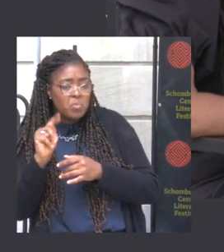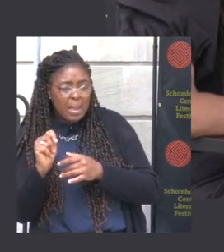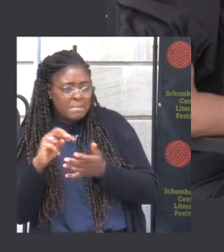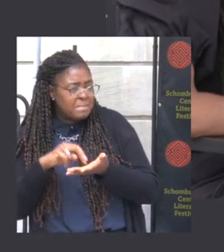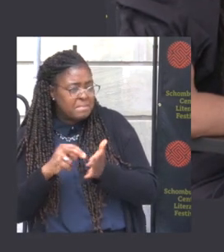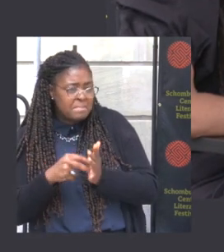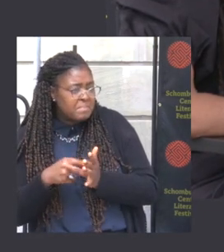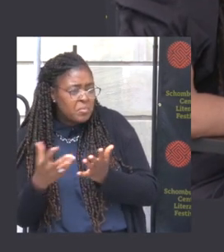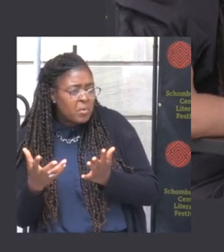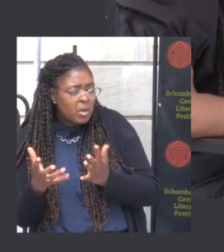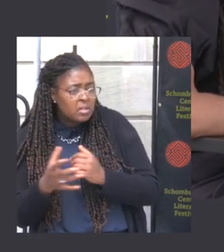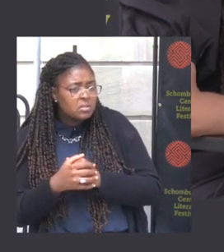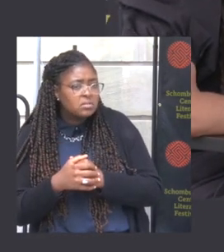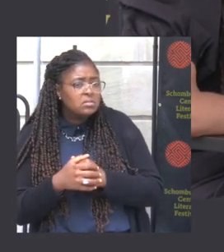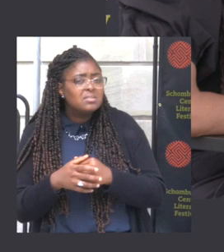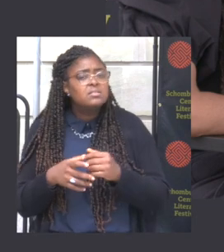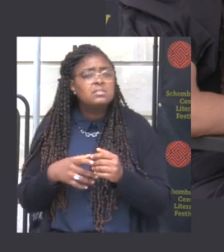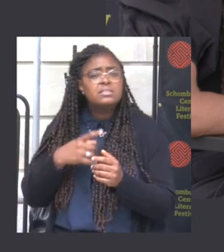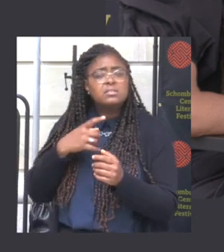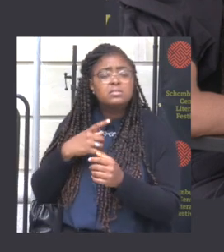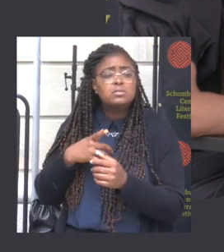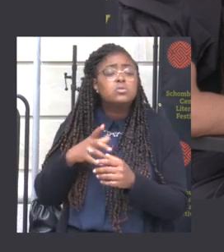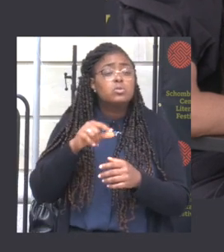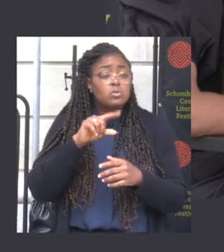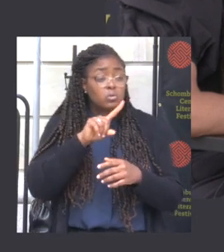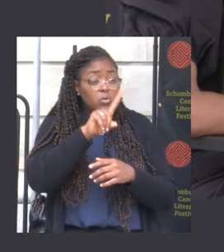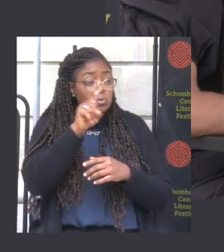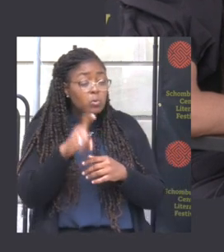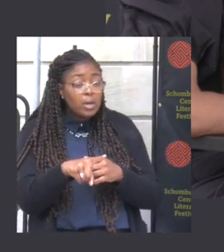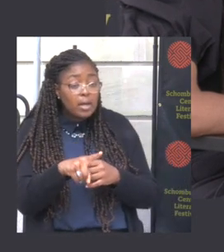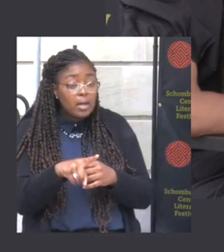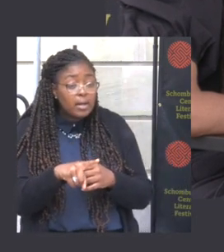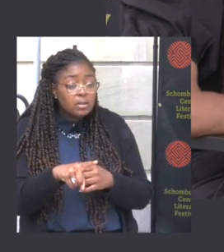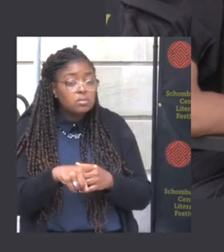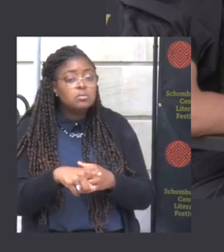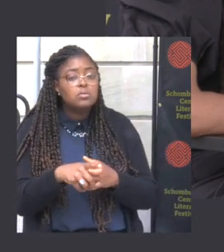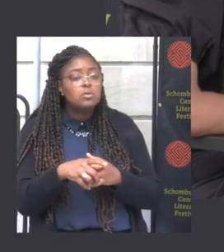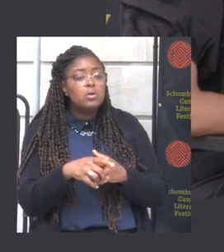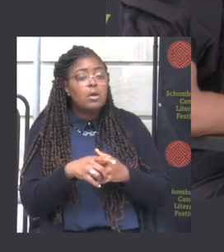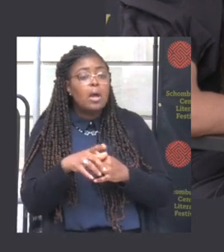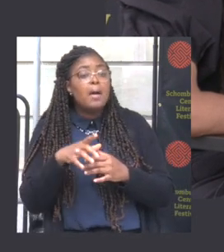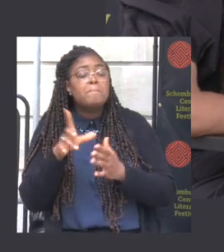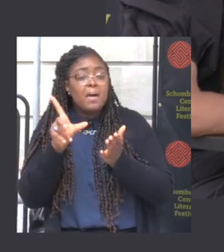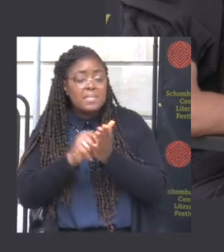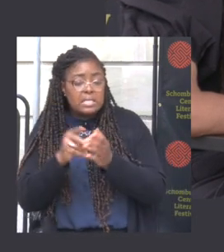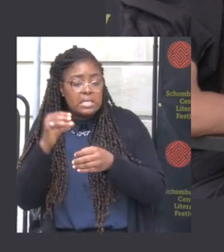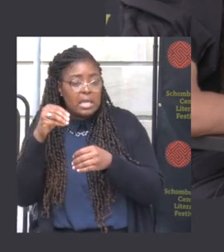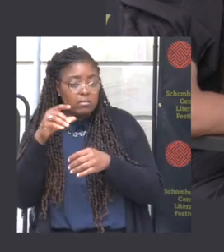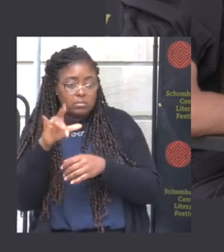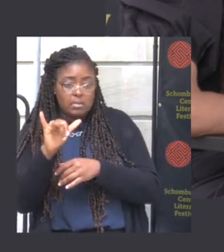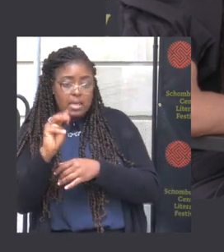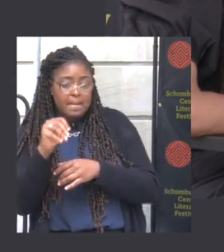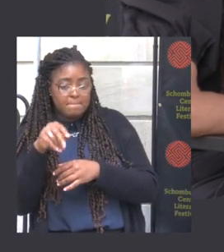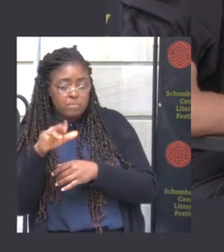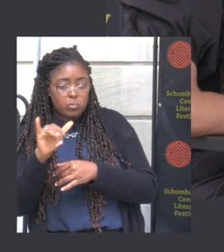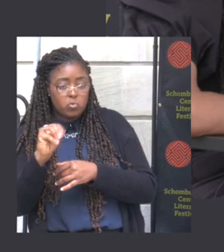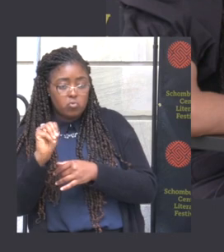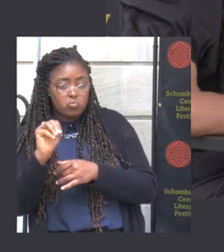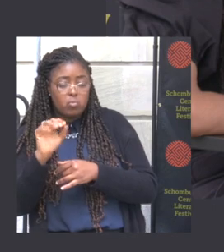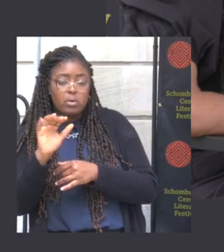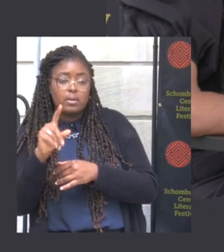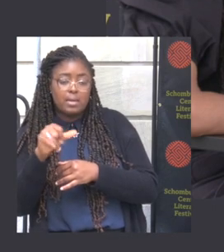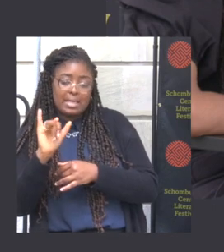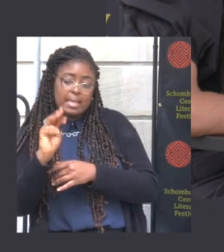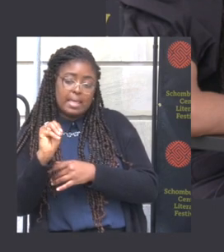right now, so the question was, what does a publishing imprint mean? So, and this is why we